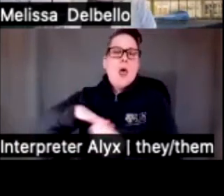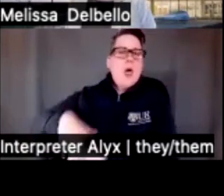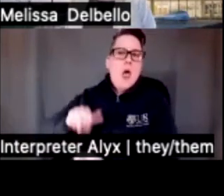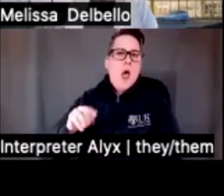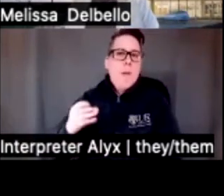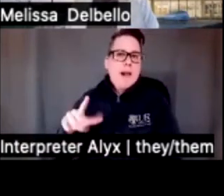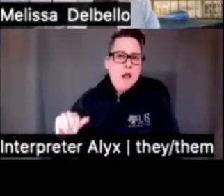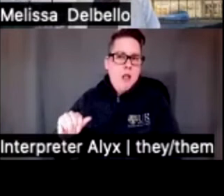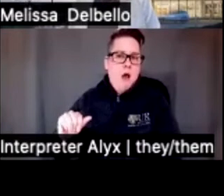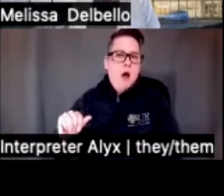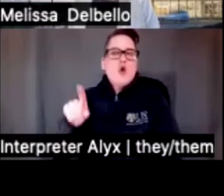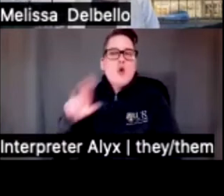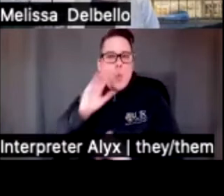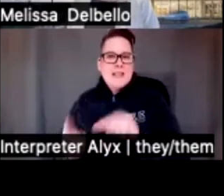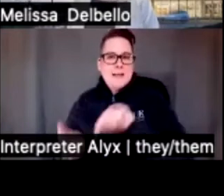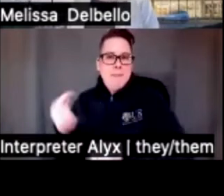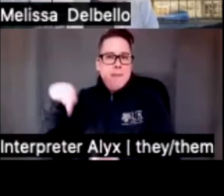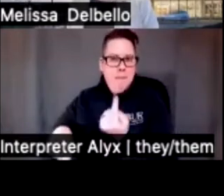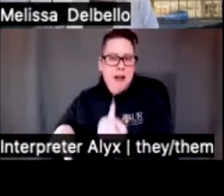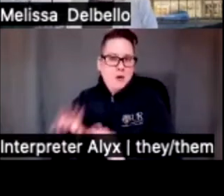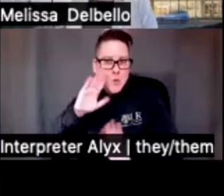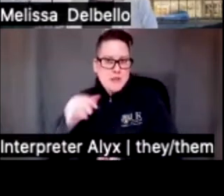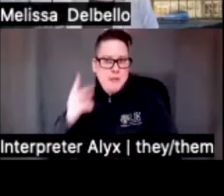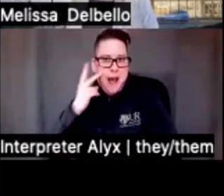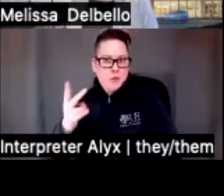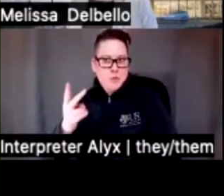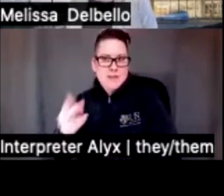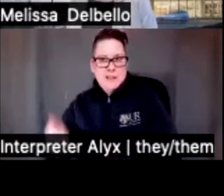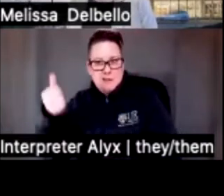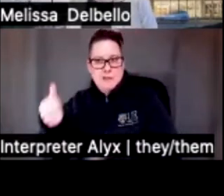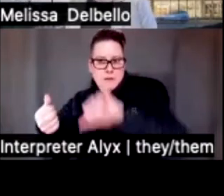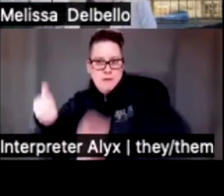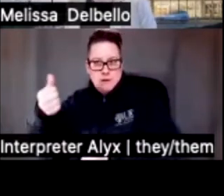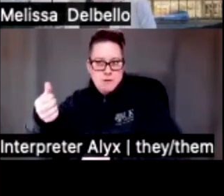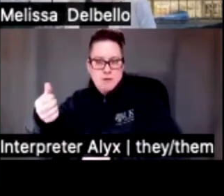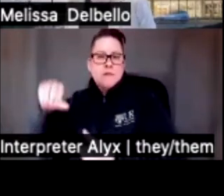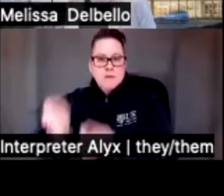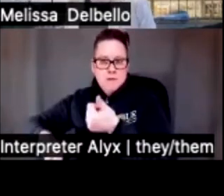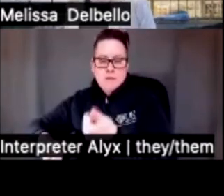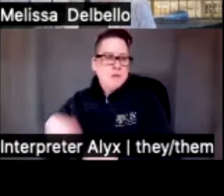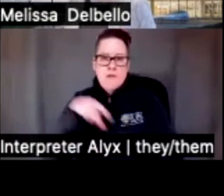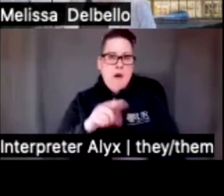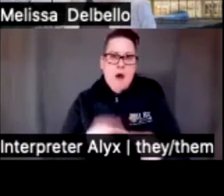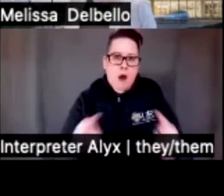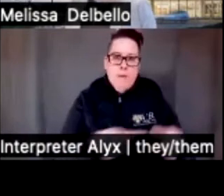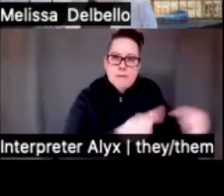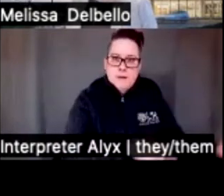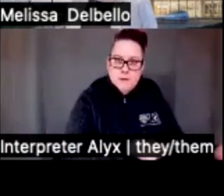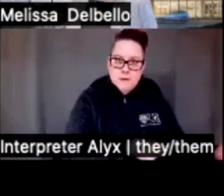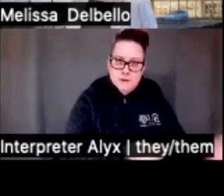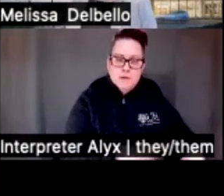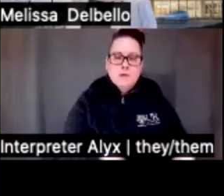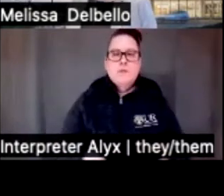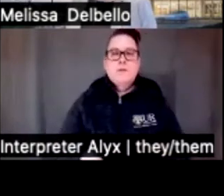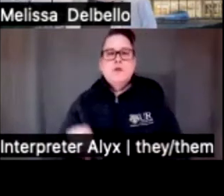amygdala, and so you expect to see that decrease in healthy controls. You see actually an increase in the offspring